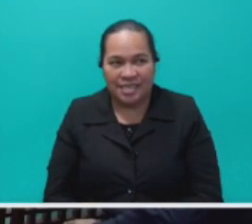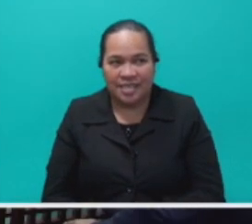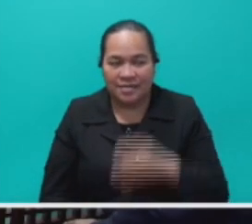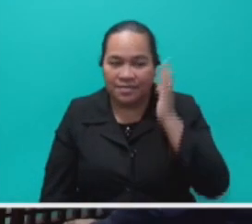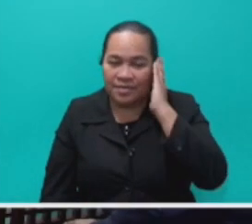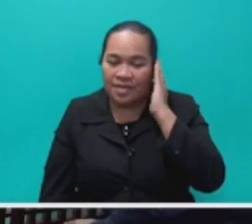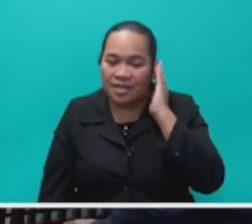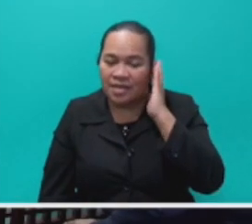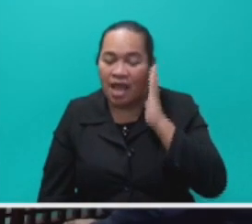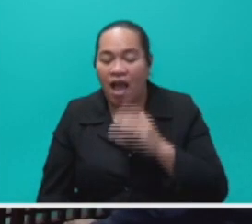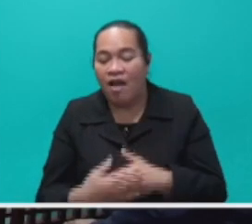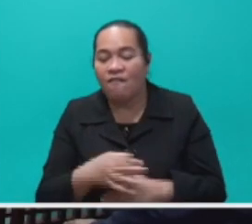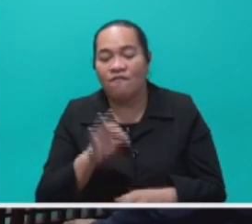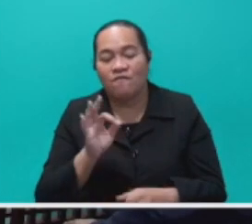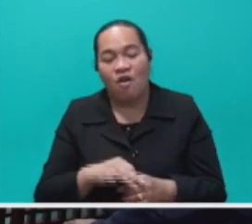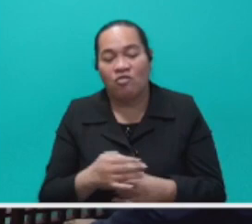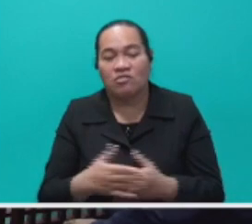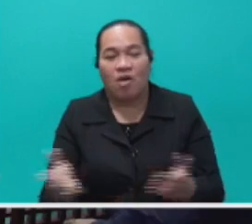Open the vote.